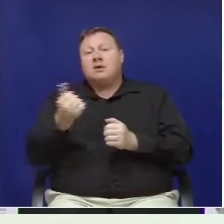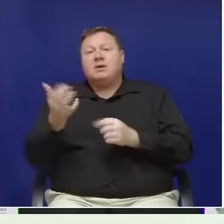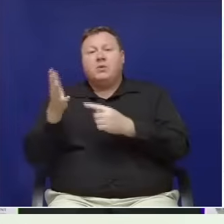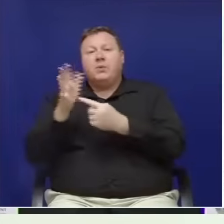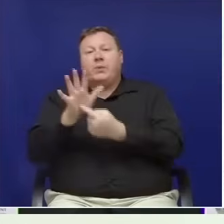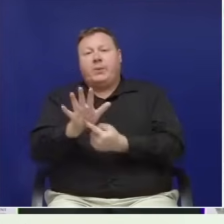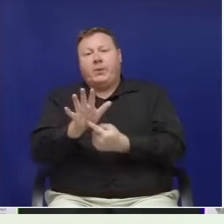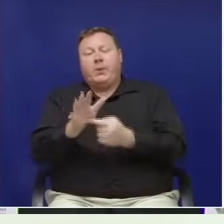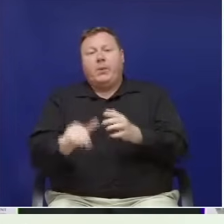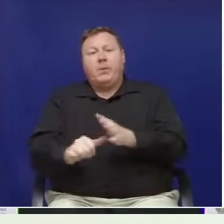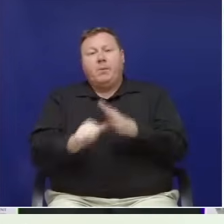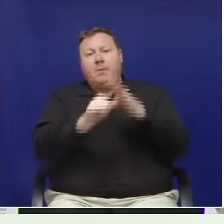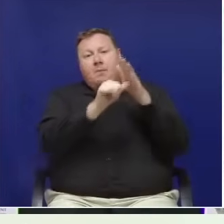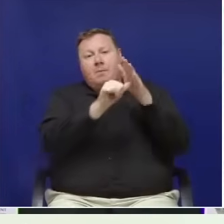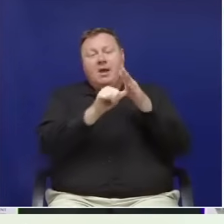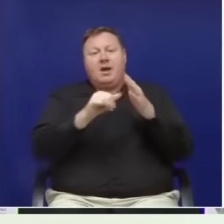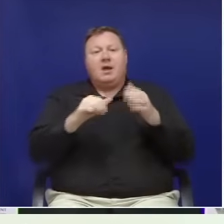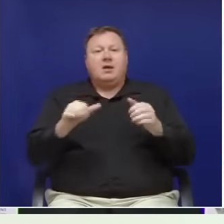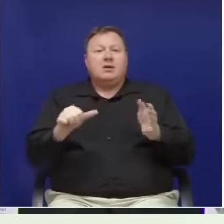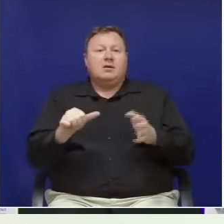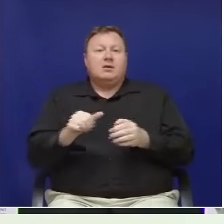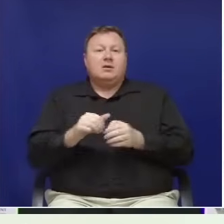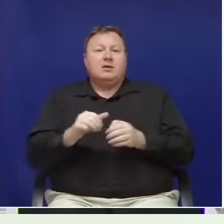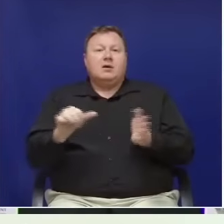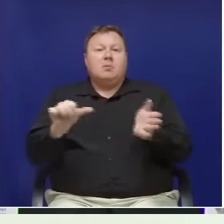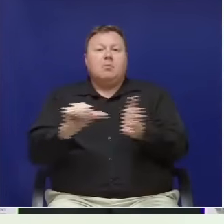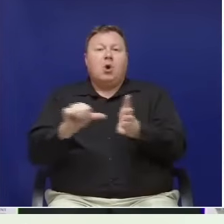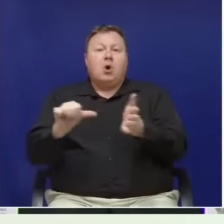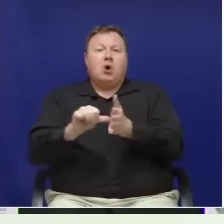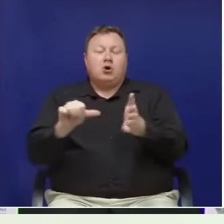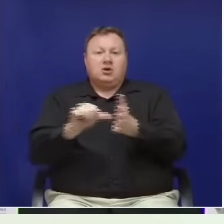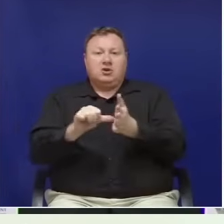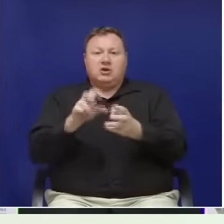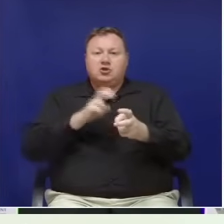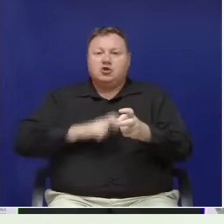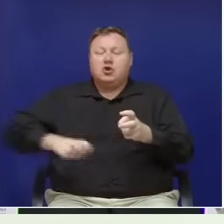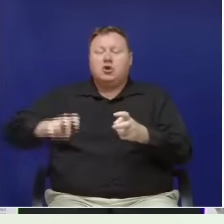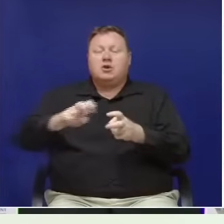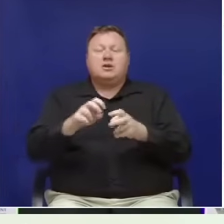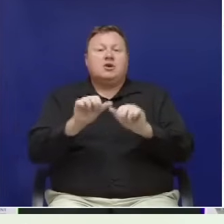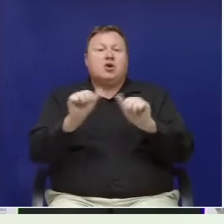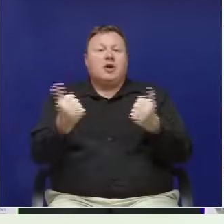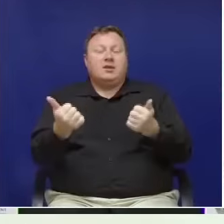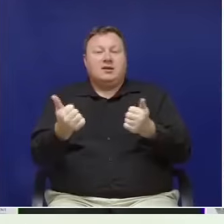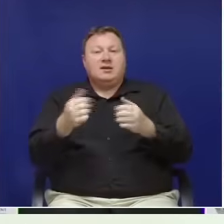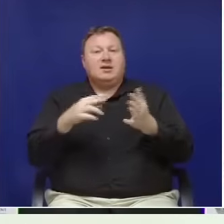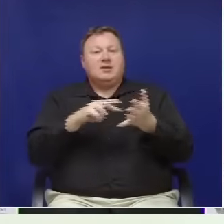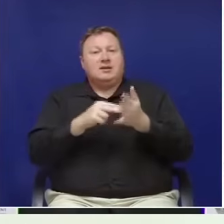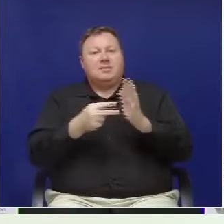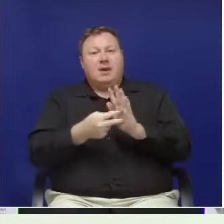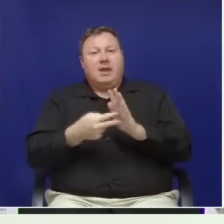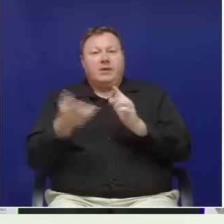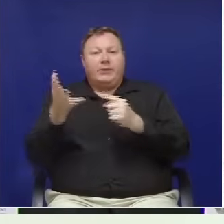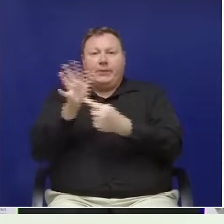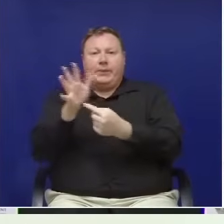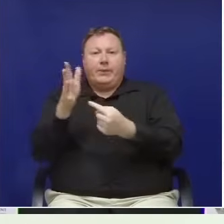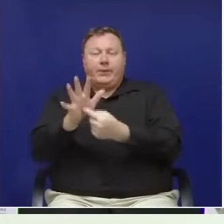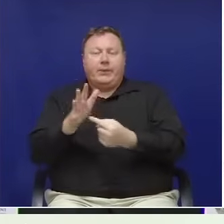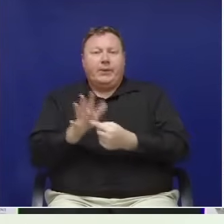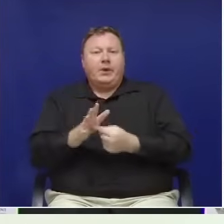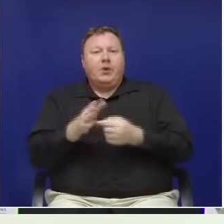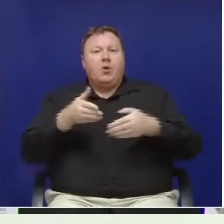main priorities and phases for the Journey to Greatness plan aimed at modernizing